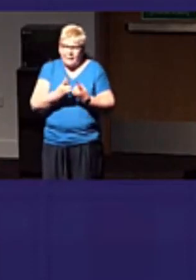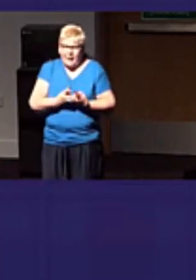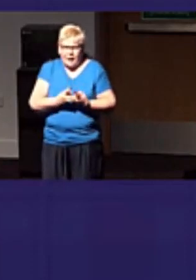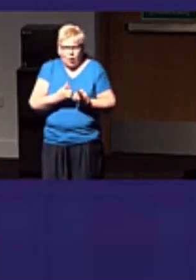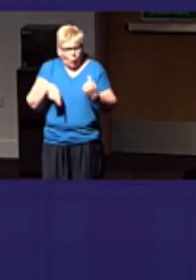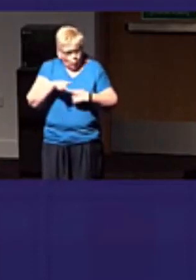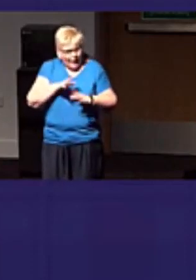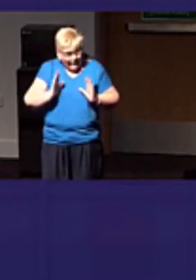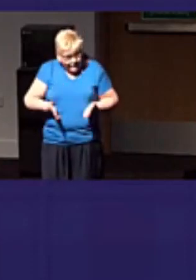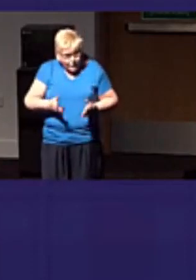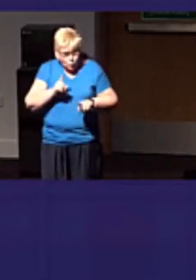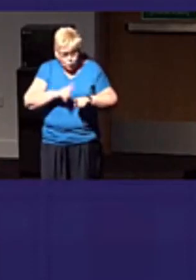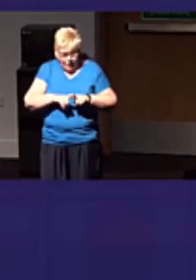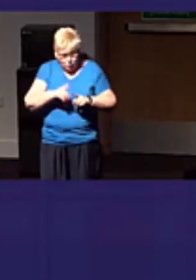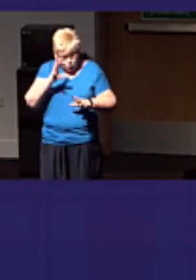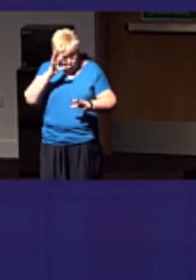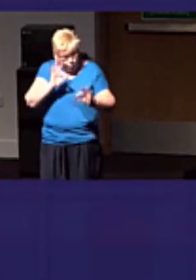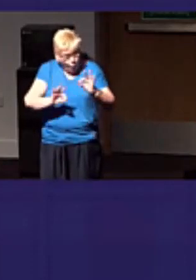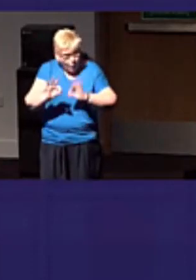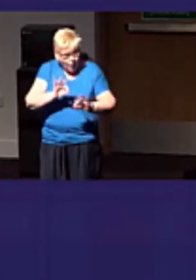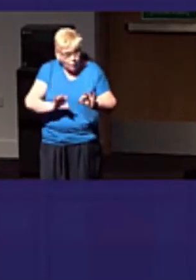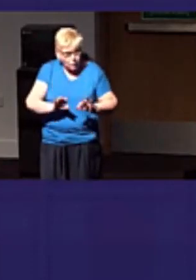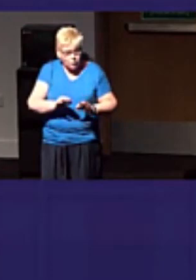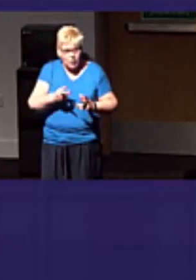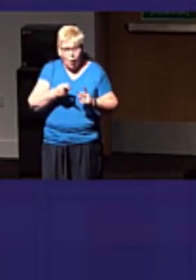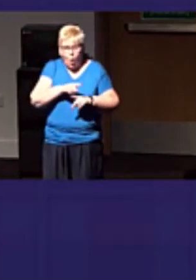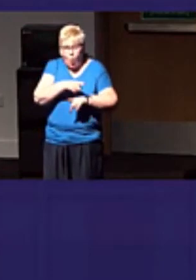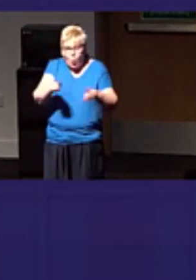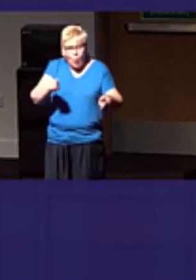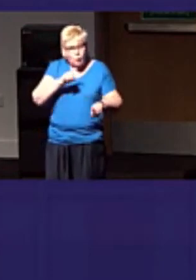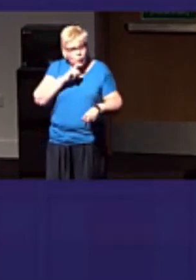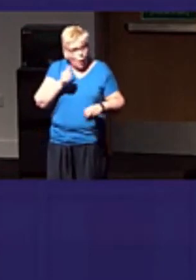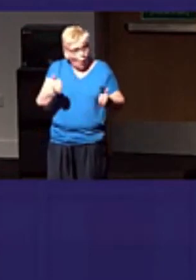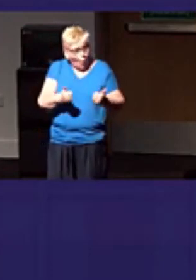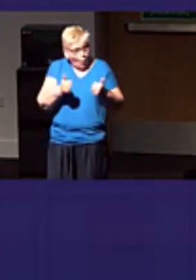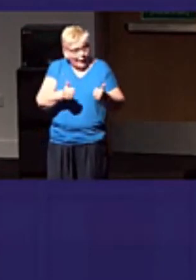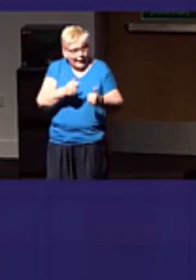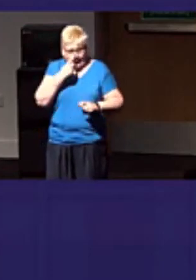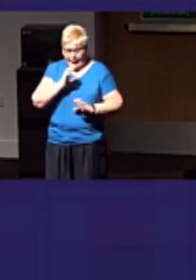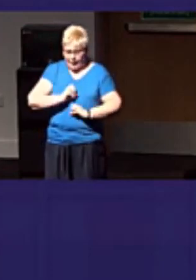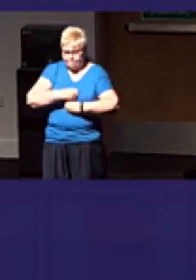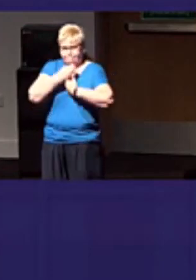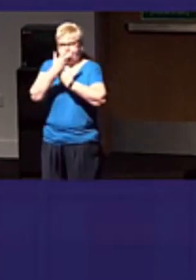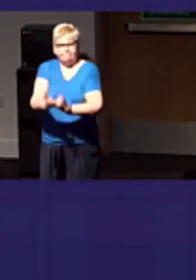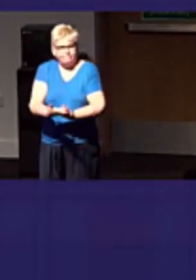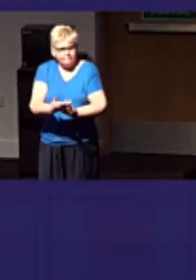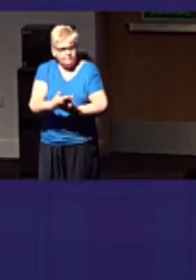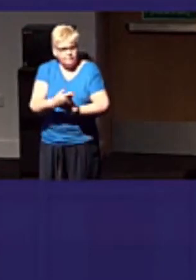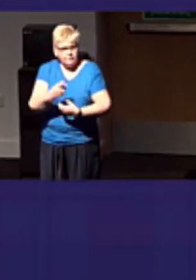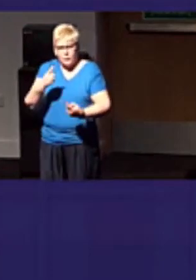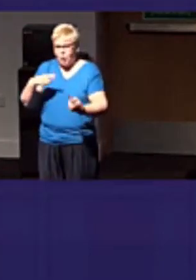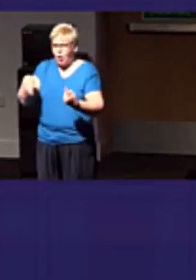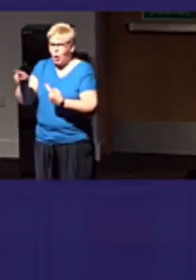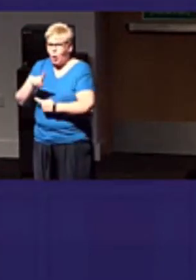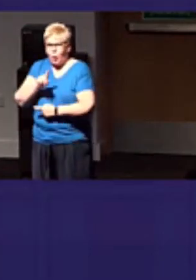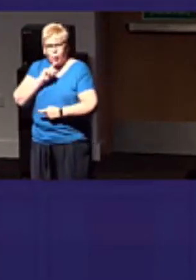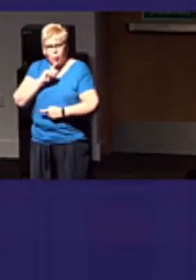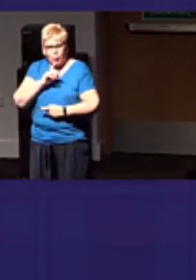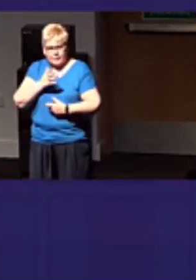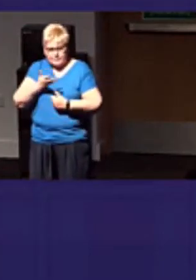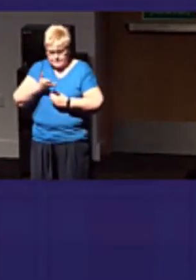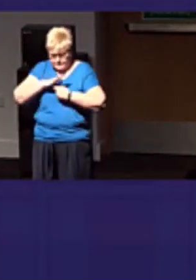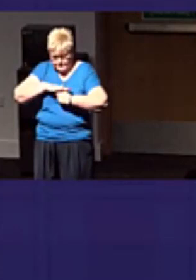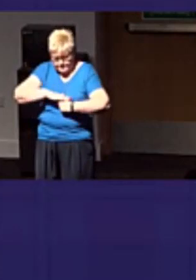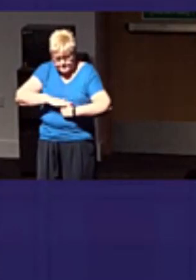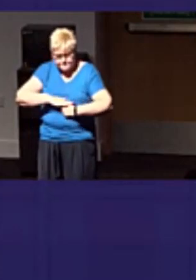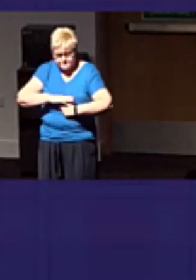to get our heads around. The ones who are okay with openly speaking out, this is fantastic. The ones who are not okay with openly speaking out, that is